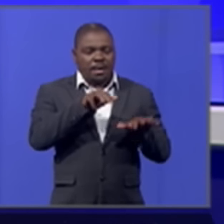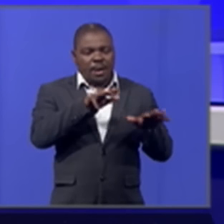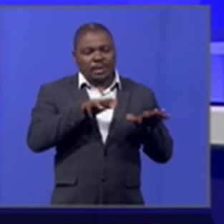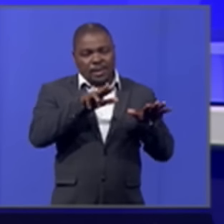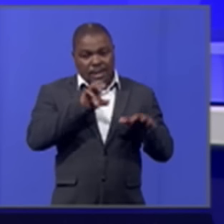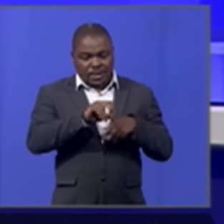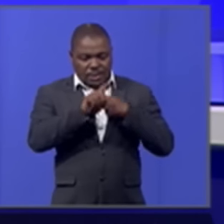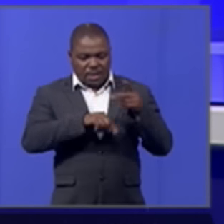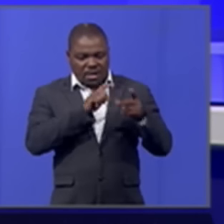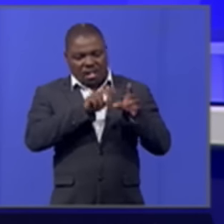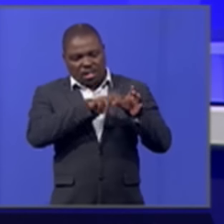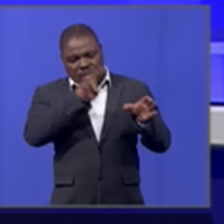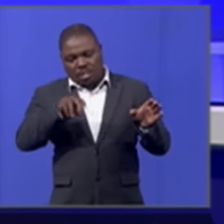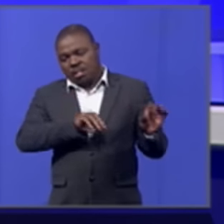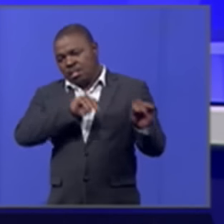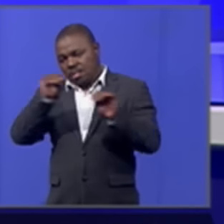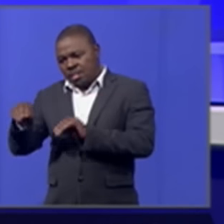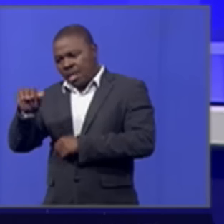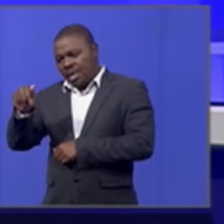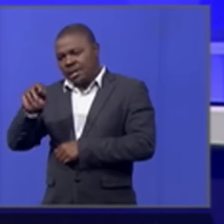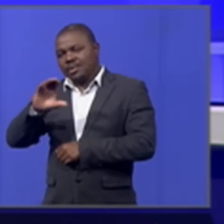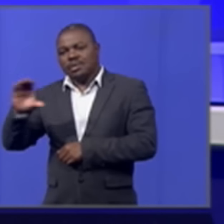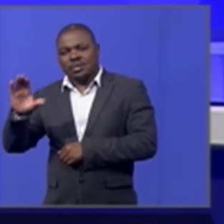ga a tlogela lekoko go ikamaganya le ANC.